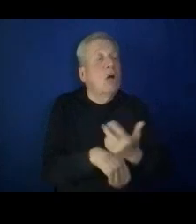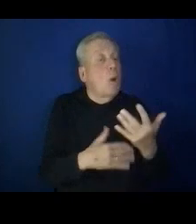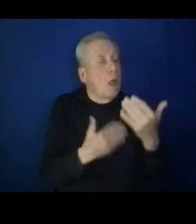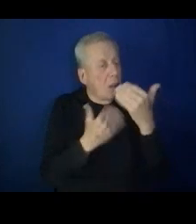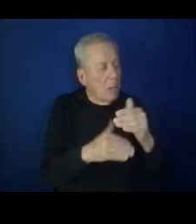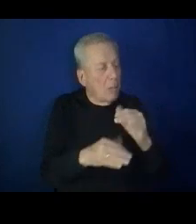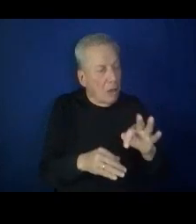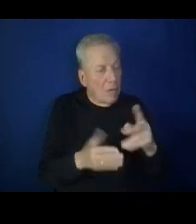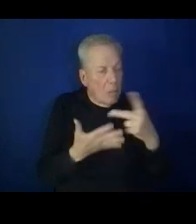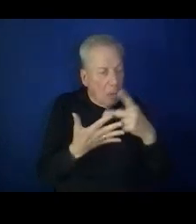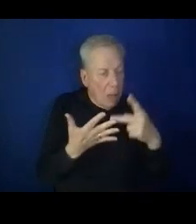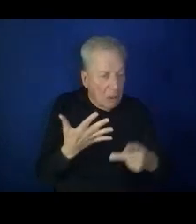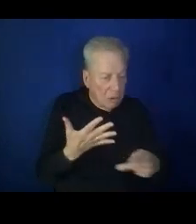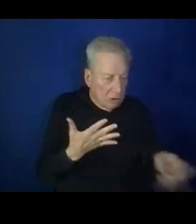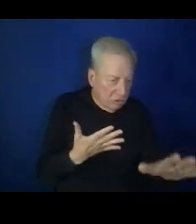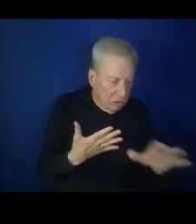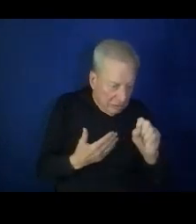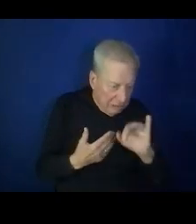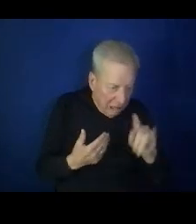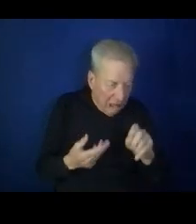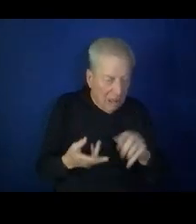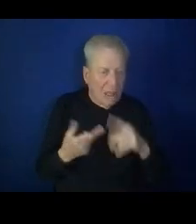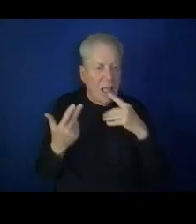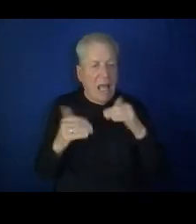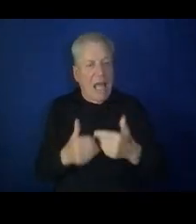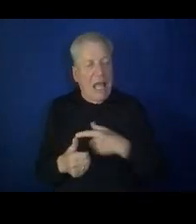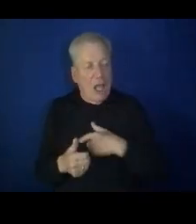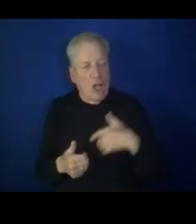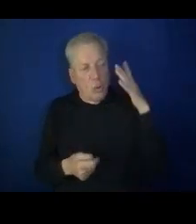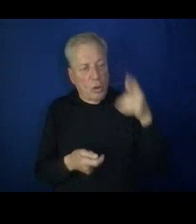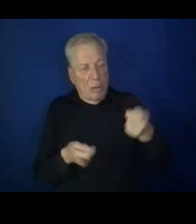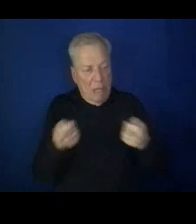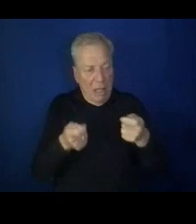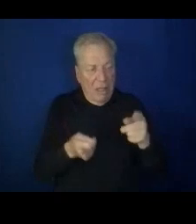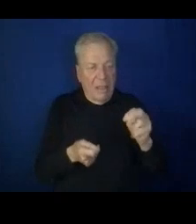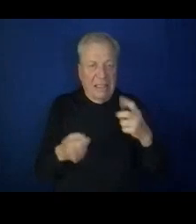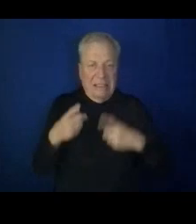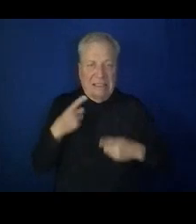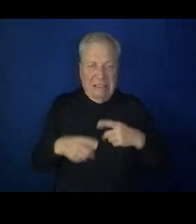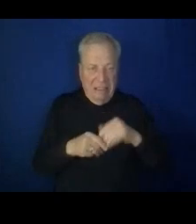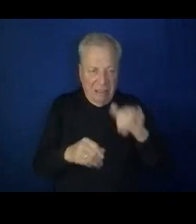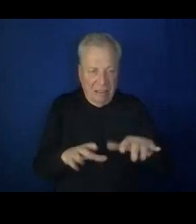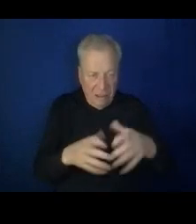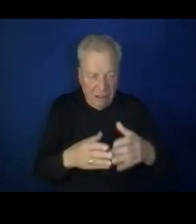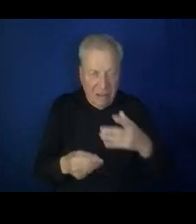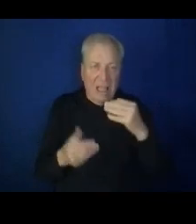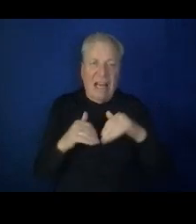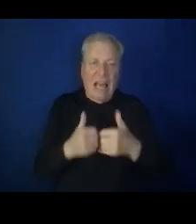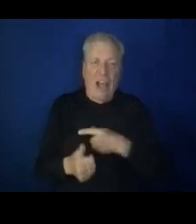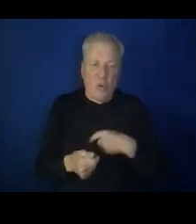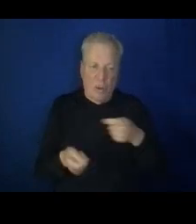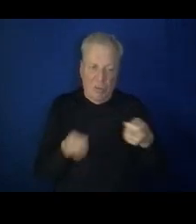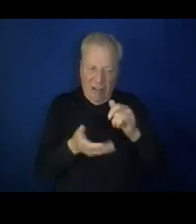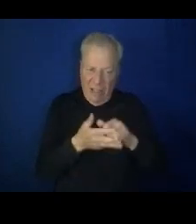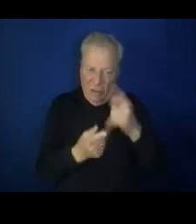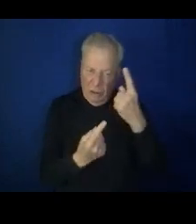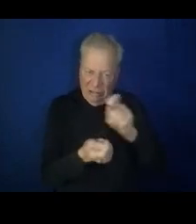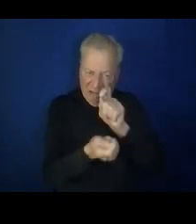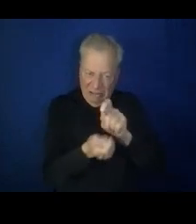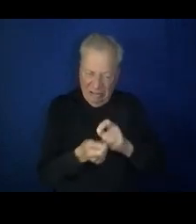the distribution, how we would manage disease in the population, how we'd manage brucellosis, all sorts of